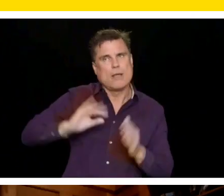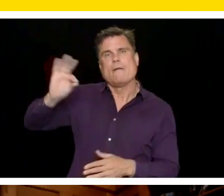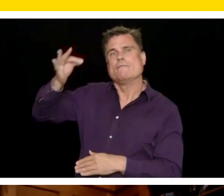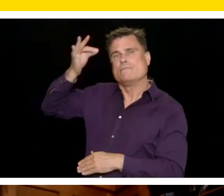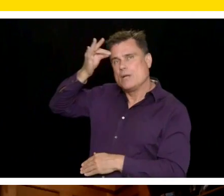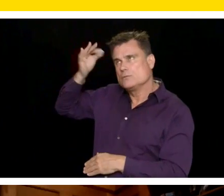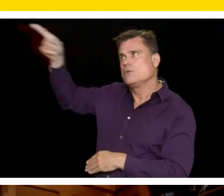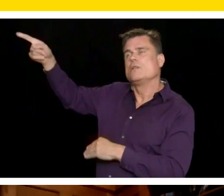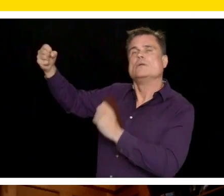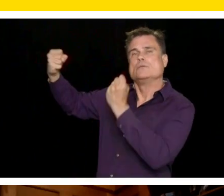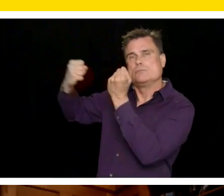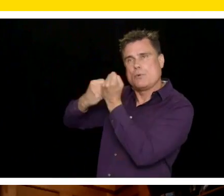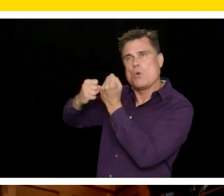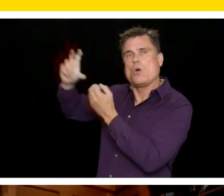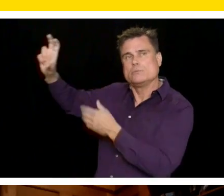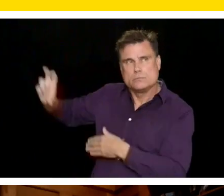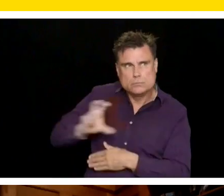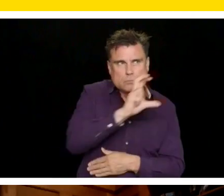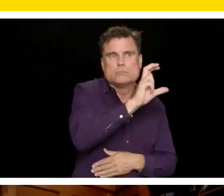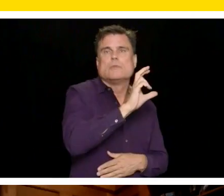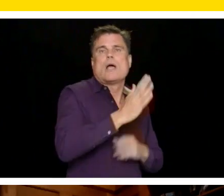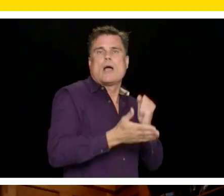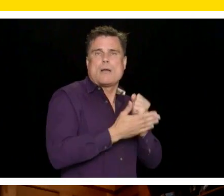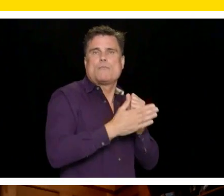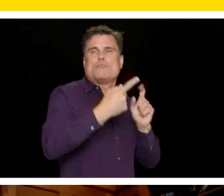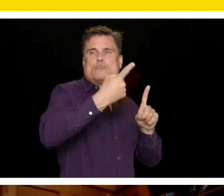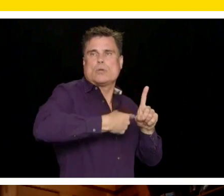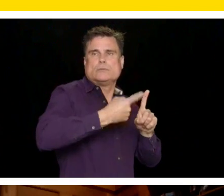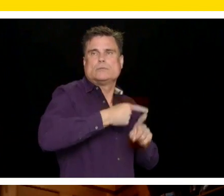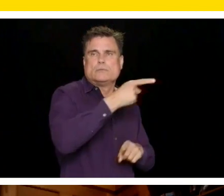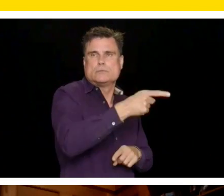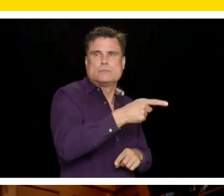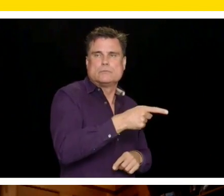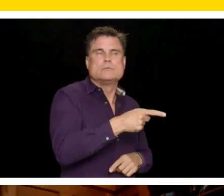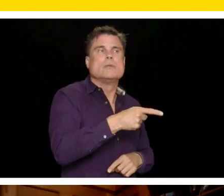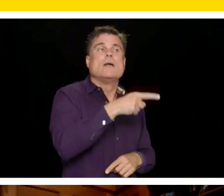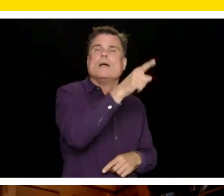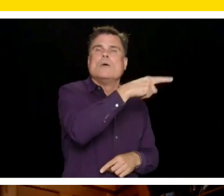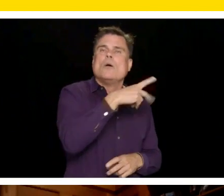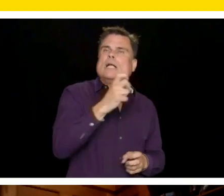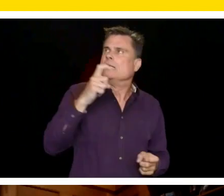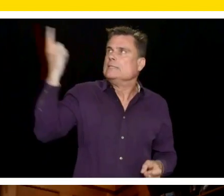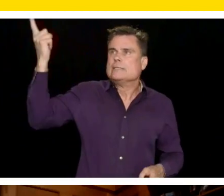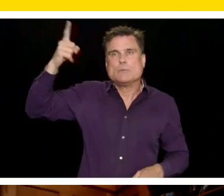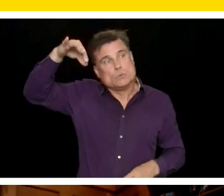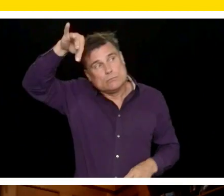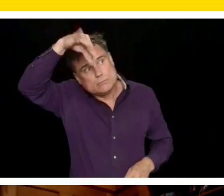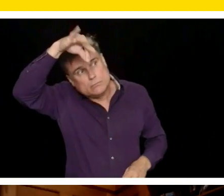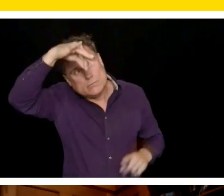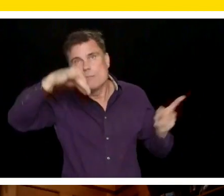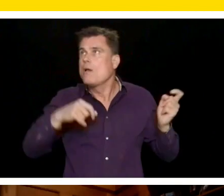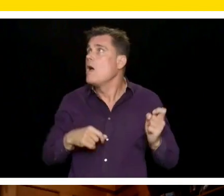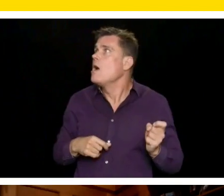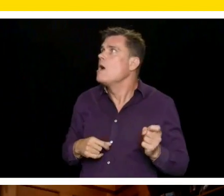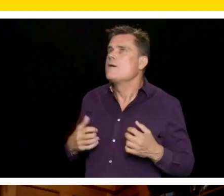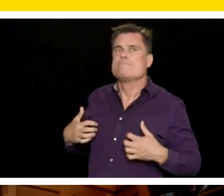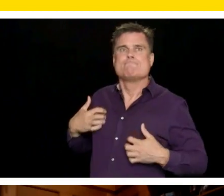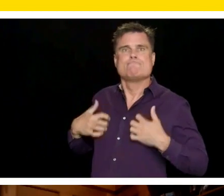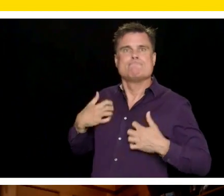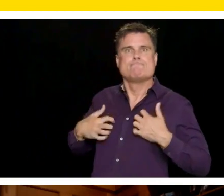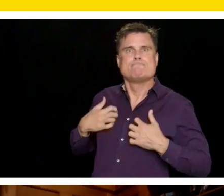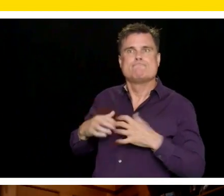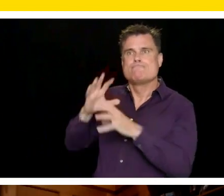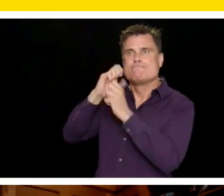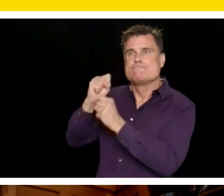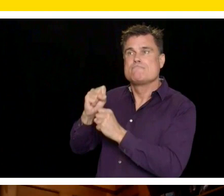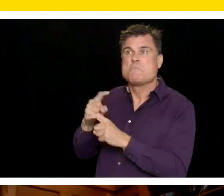to apply. Rather, they could evict their commercial tenant and